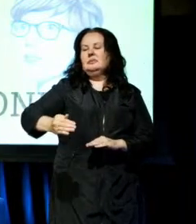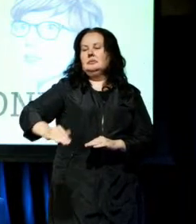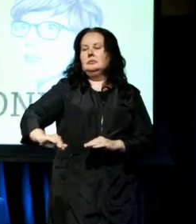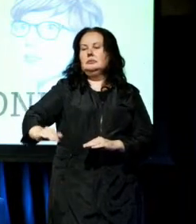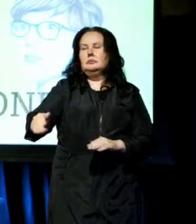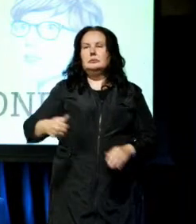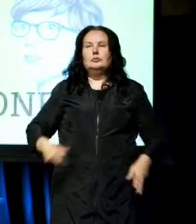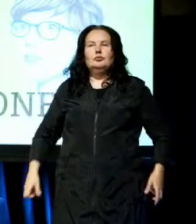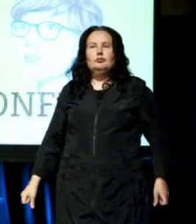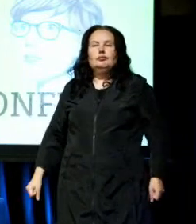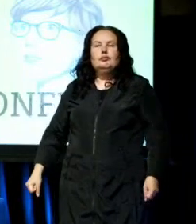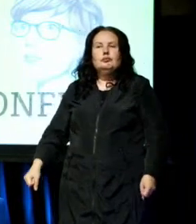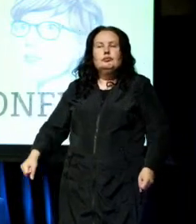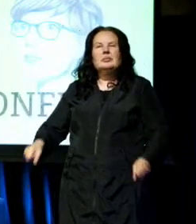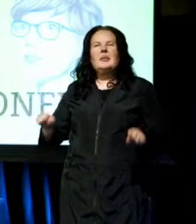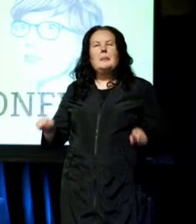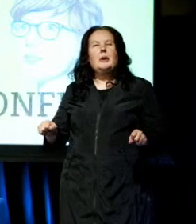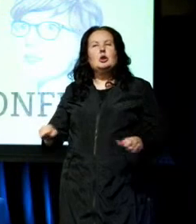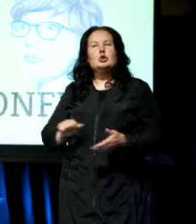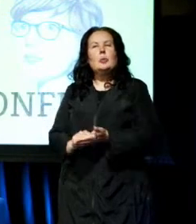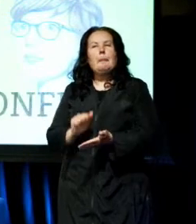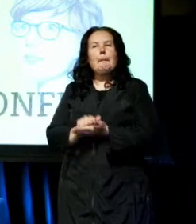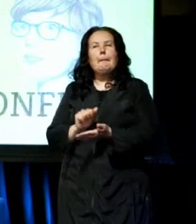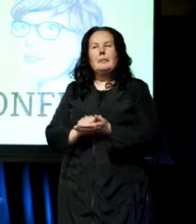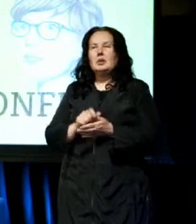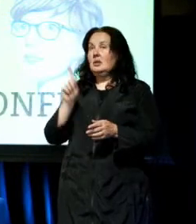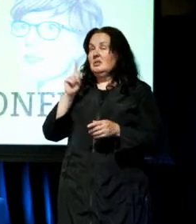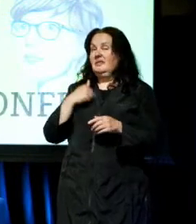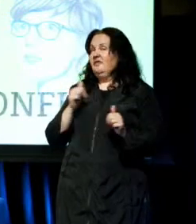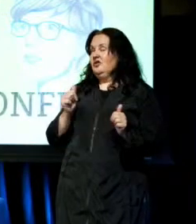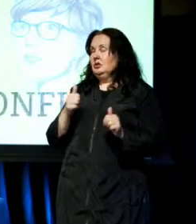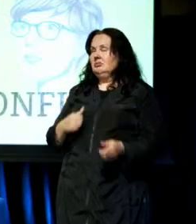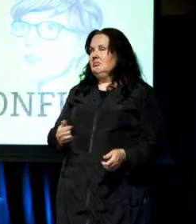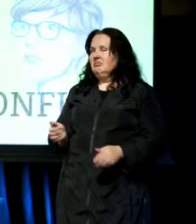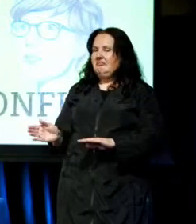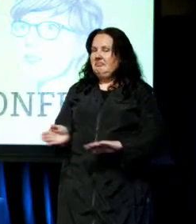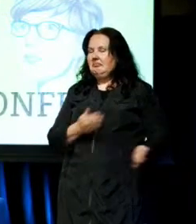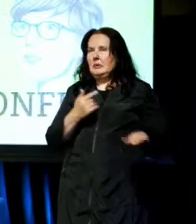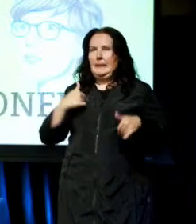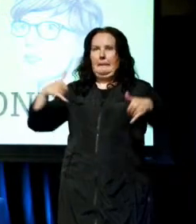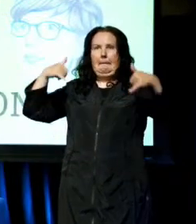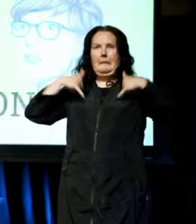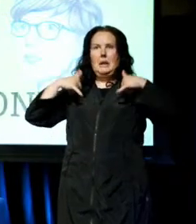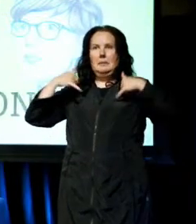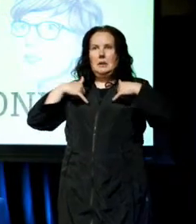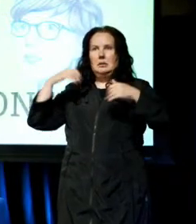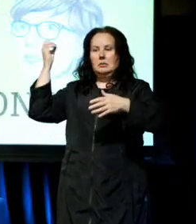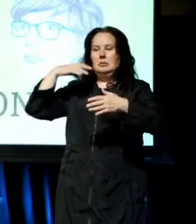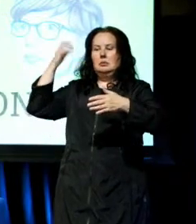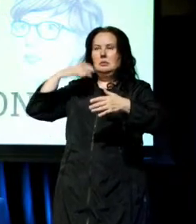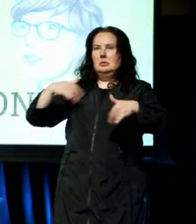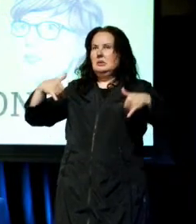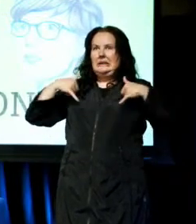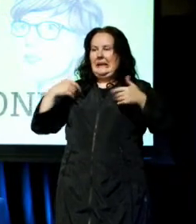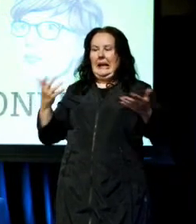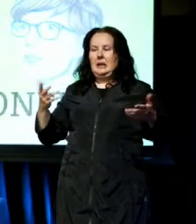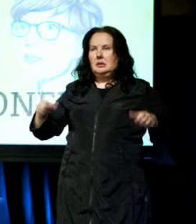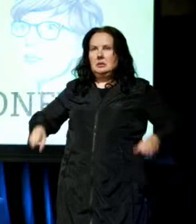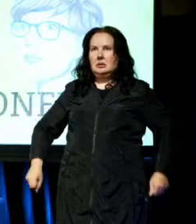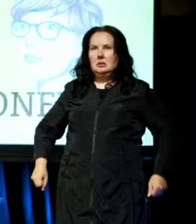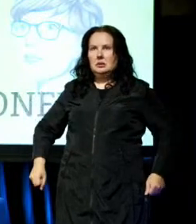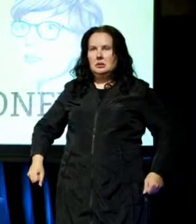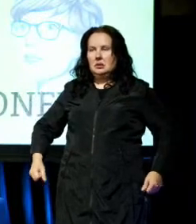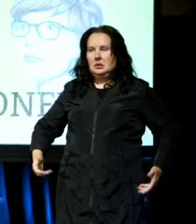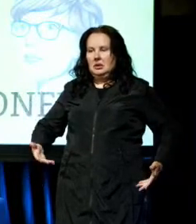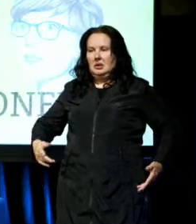hands, which I don't do anymore. I have a backpack. Ever since then, I'm like, backpack, do not hold things in your hands, because I had no